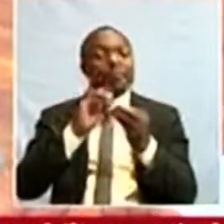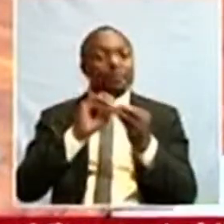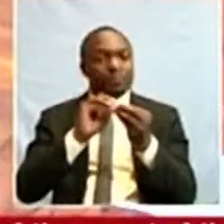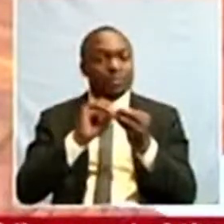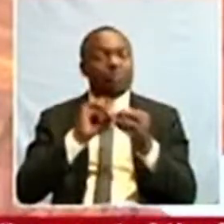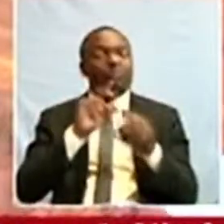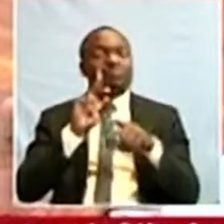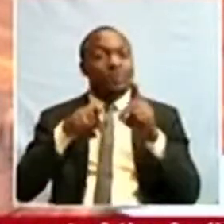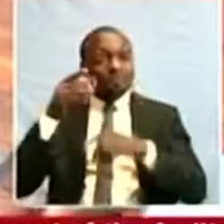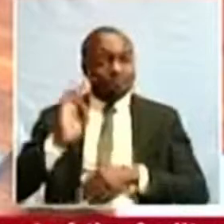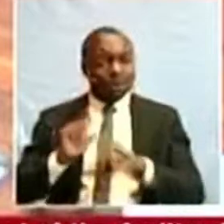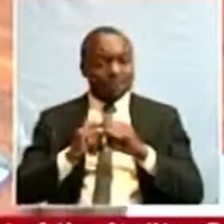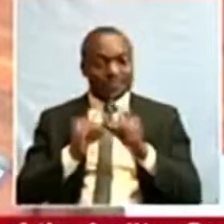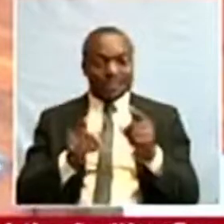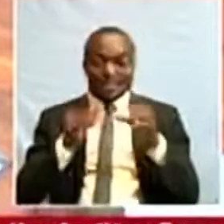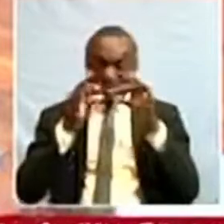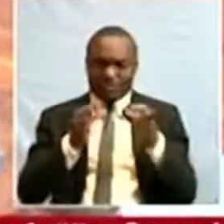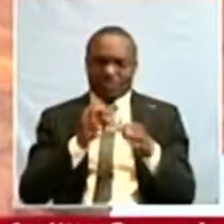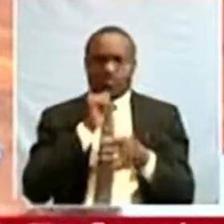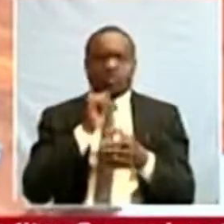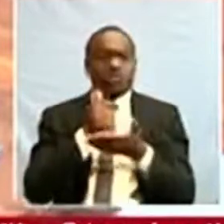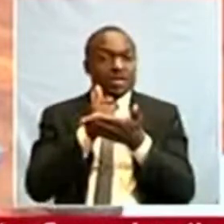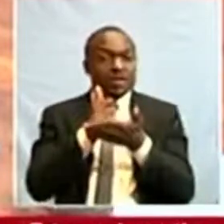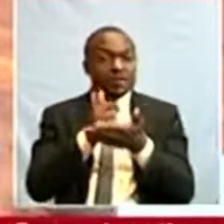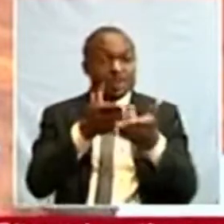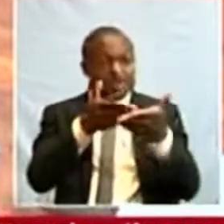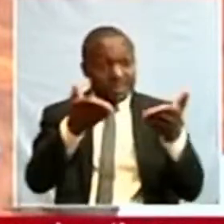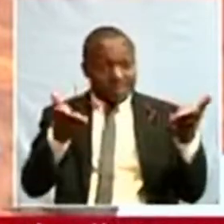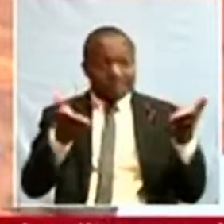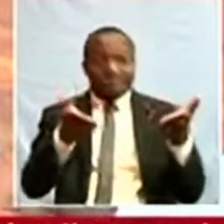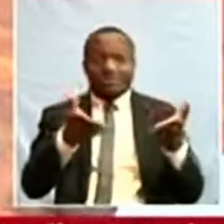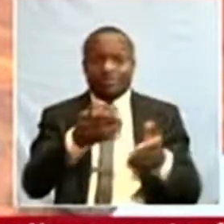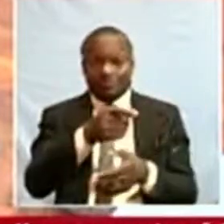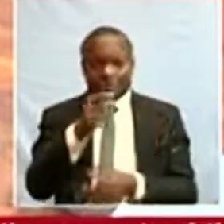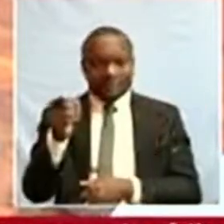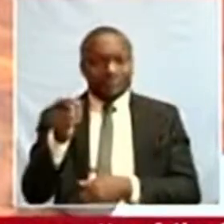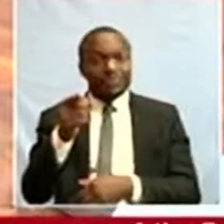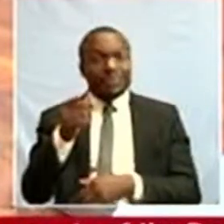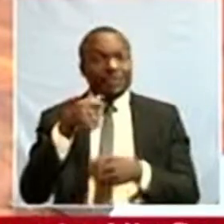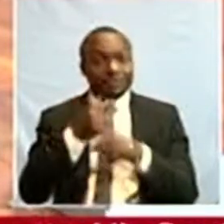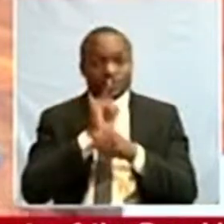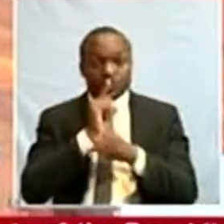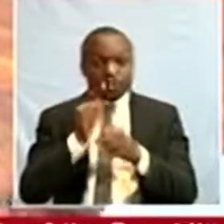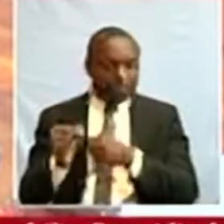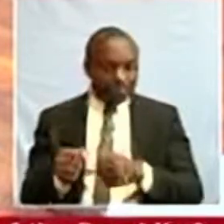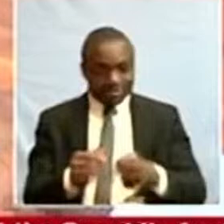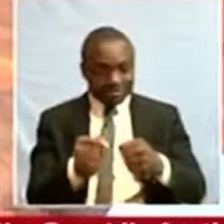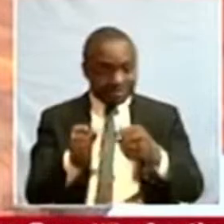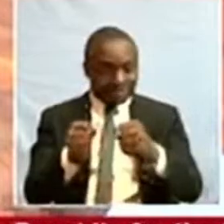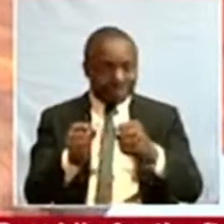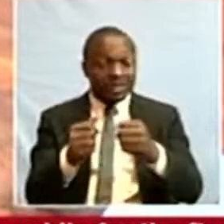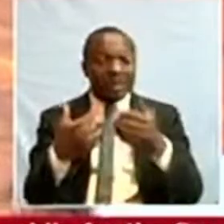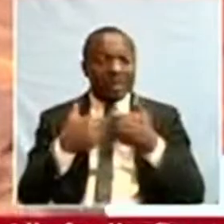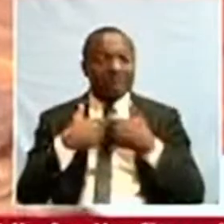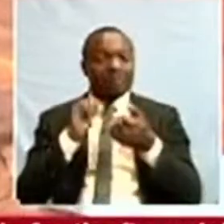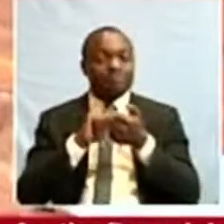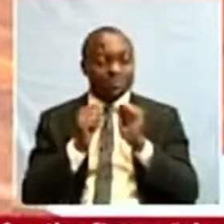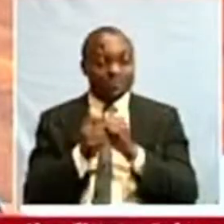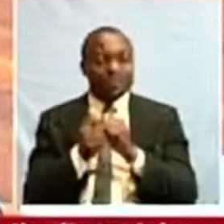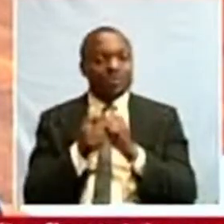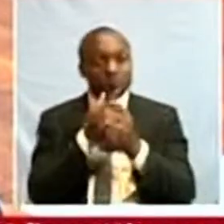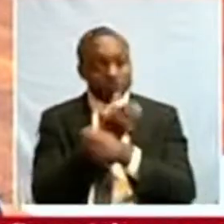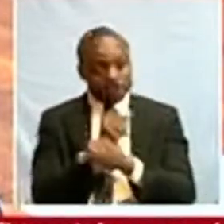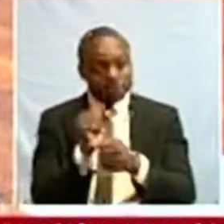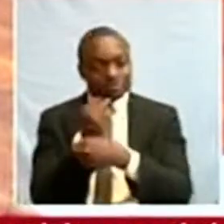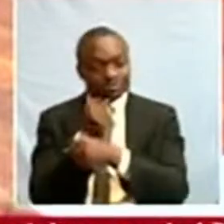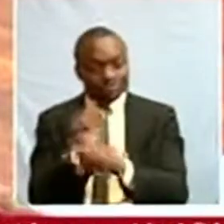benefit. But if we don't help them as technocrats to ensure that the system, where it got defects, we streamline